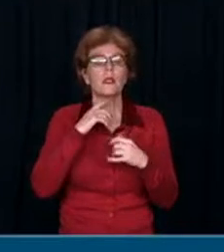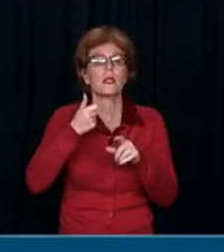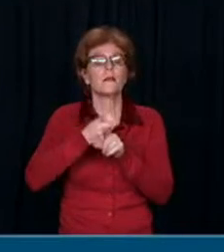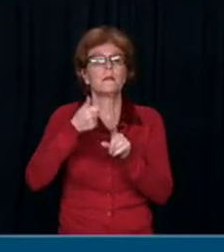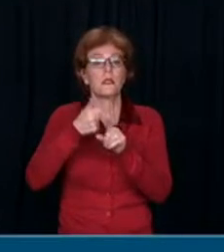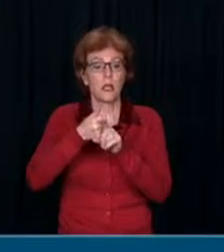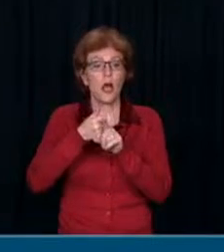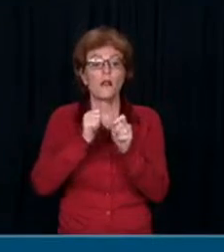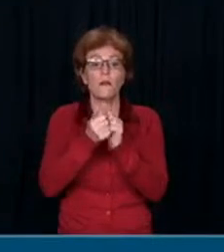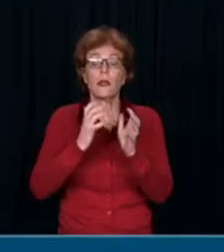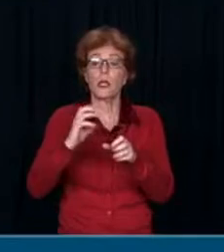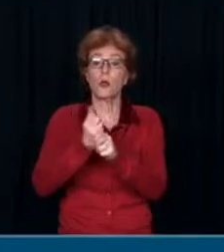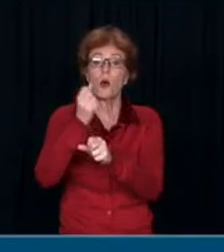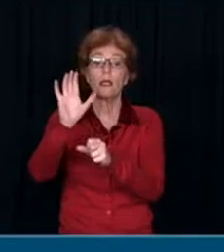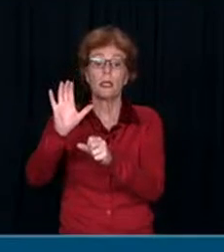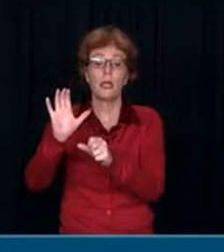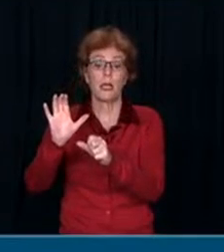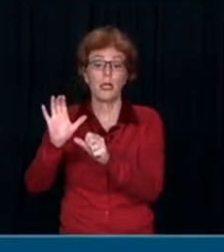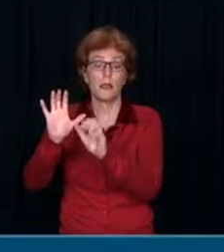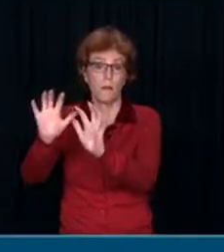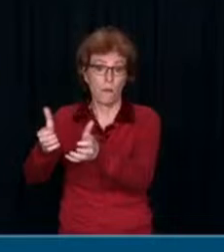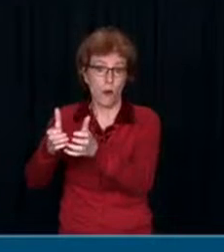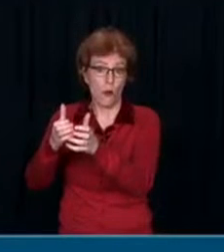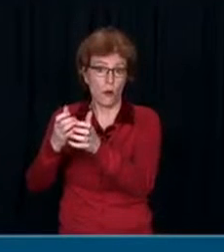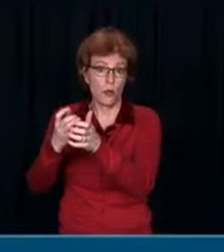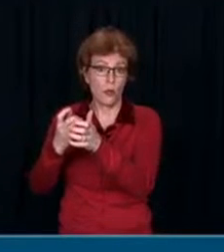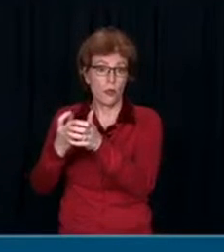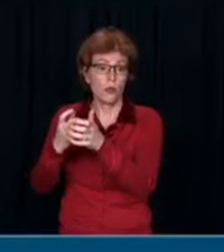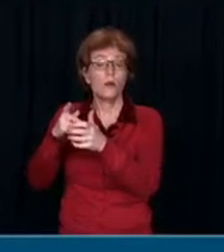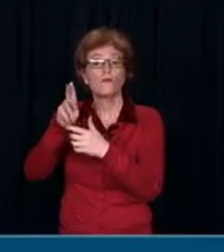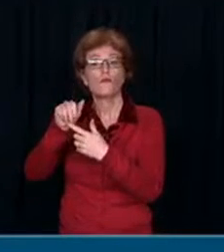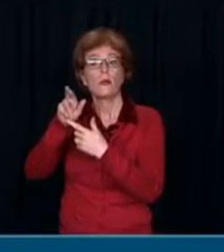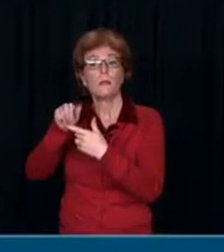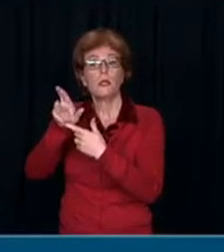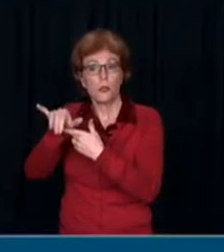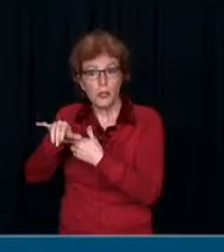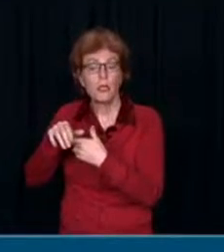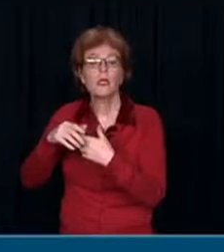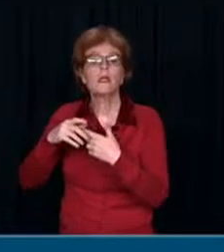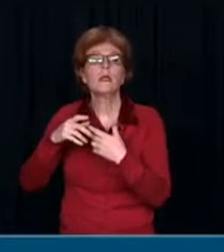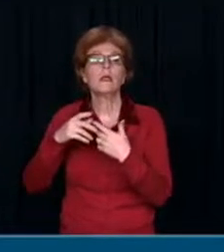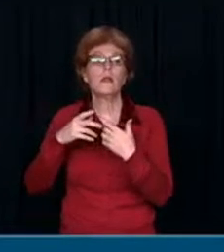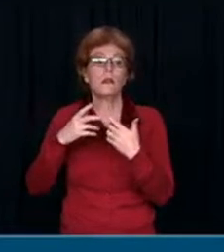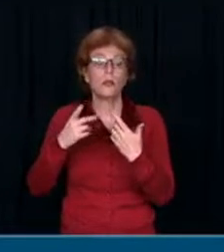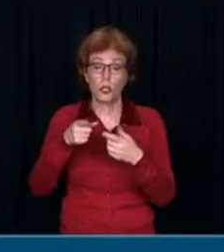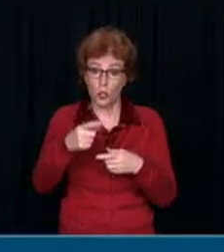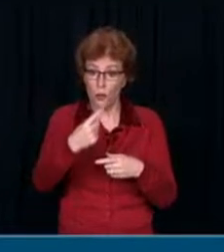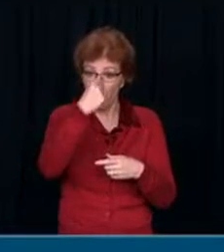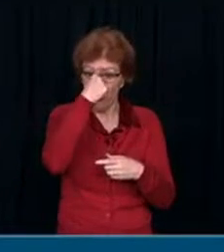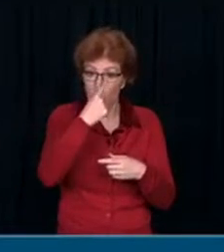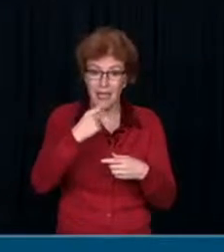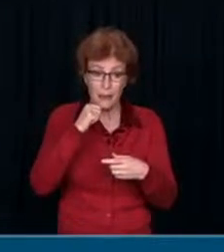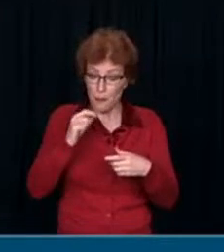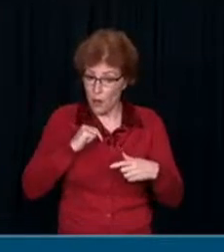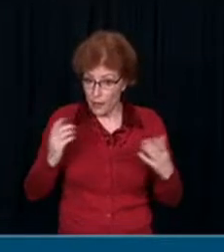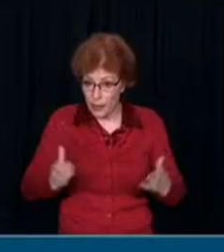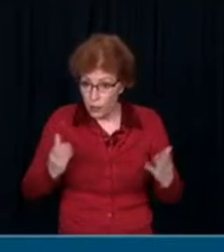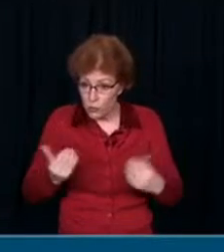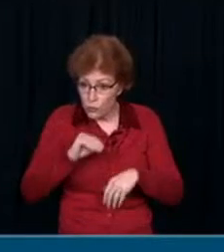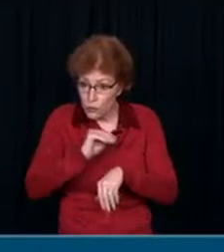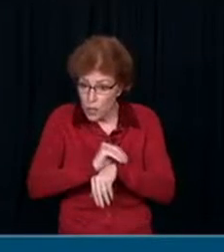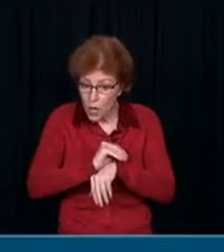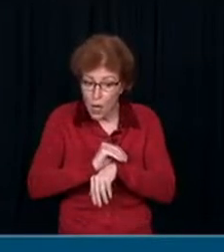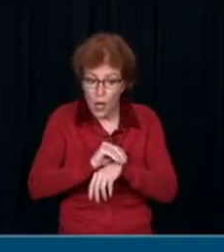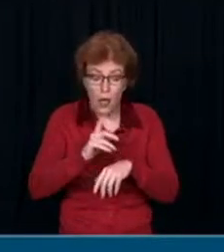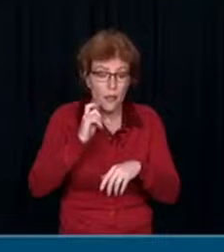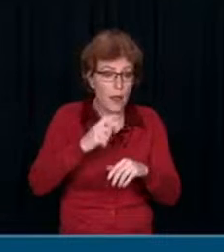who did win his party's primary Right. handily. So do you think that him not being here tonight is